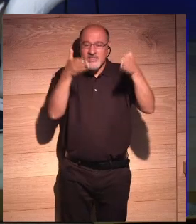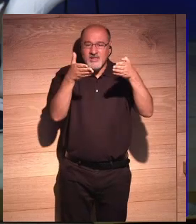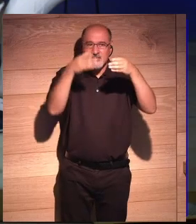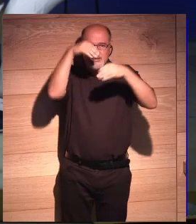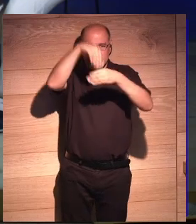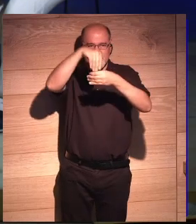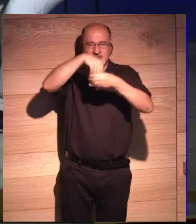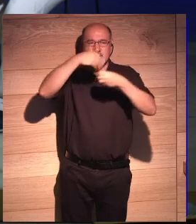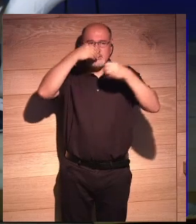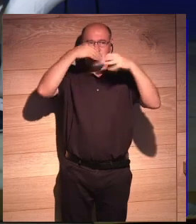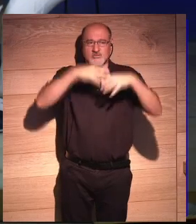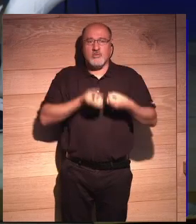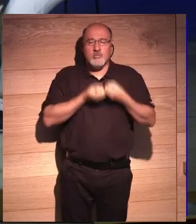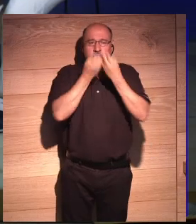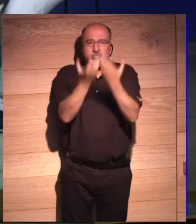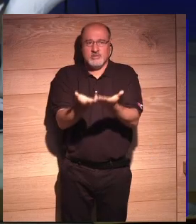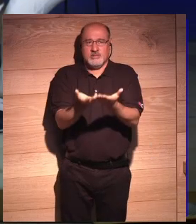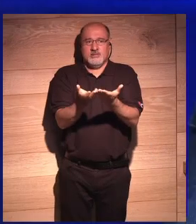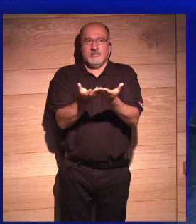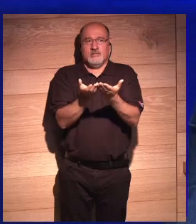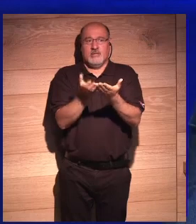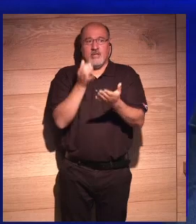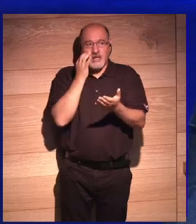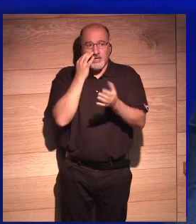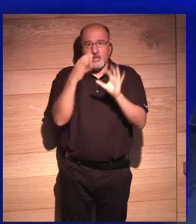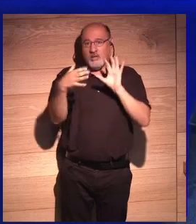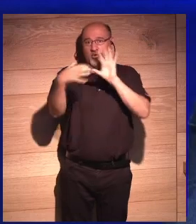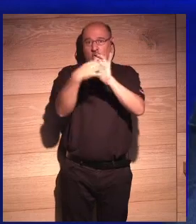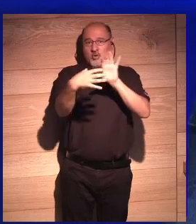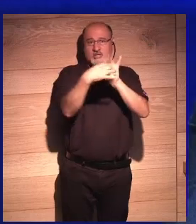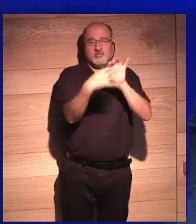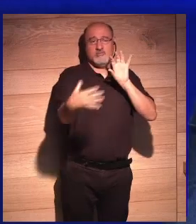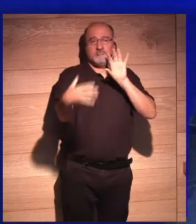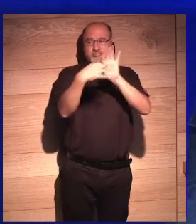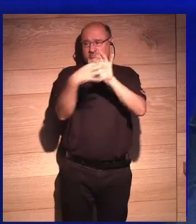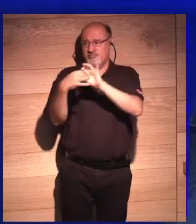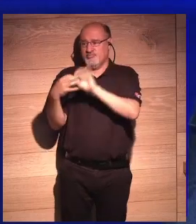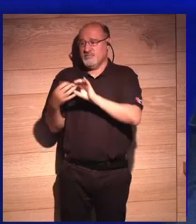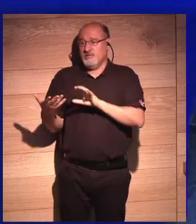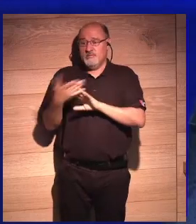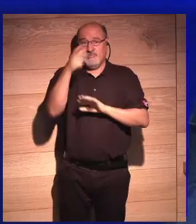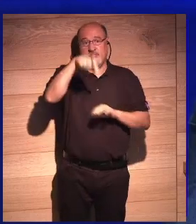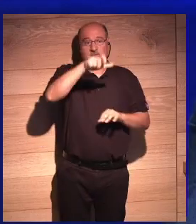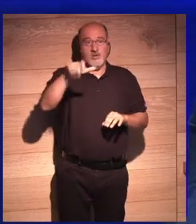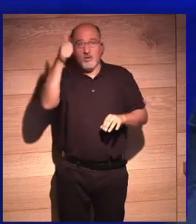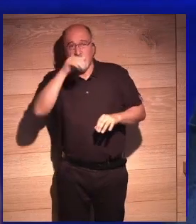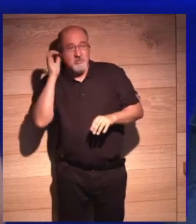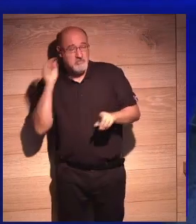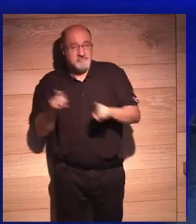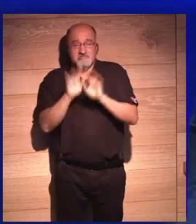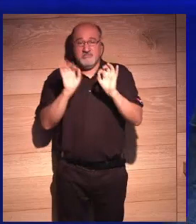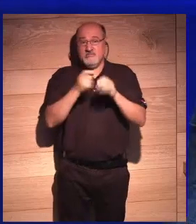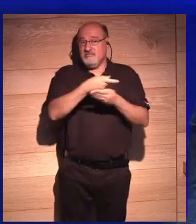person that wants to tell a story shouldn't think about what about the story they want to tell